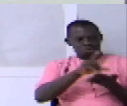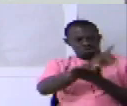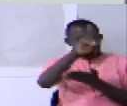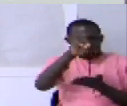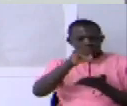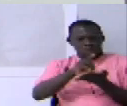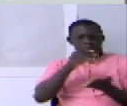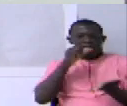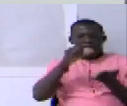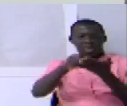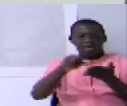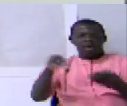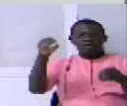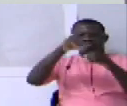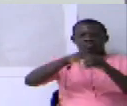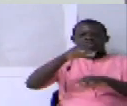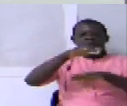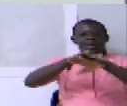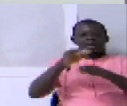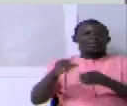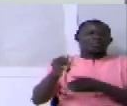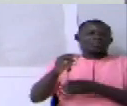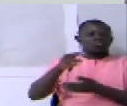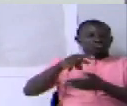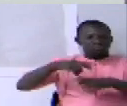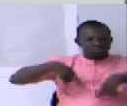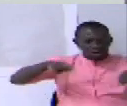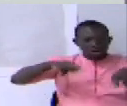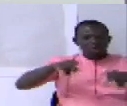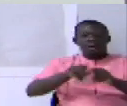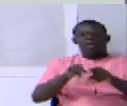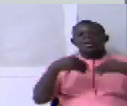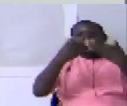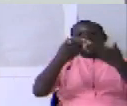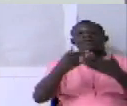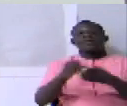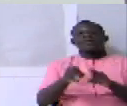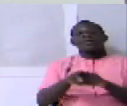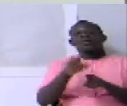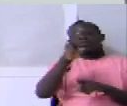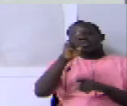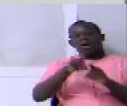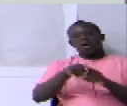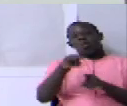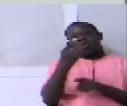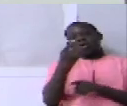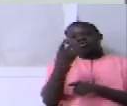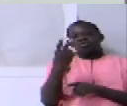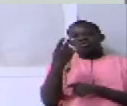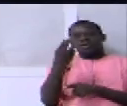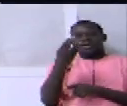document in the record and should be labeled Exhibit 132A.